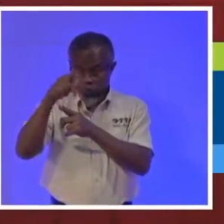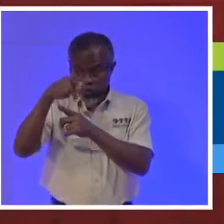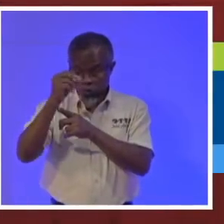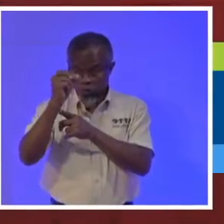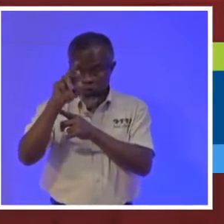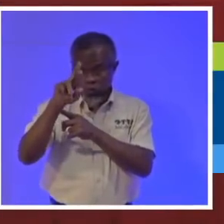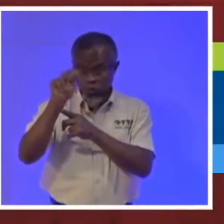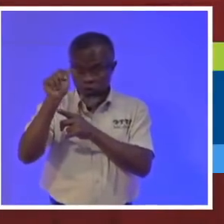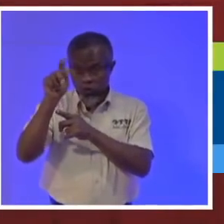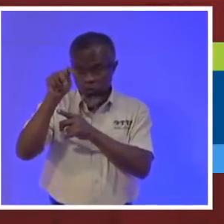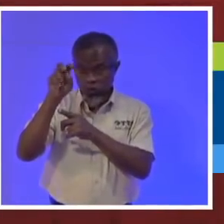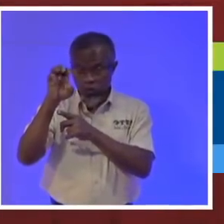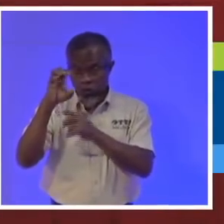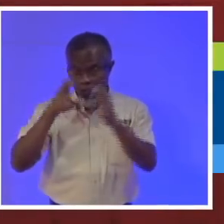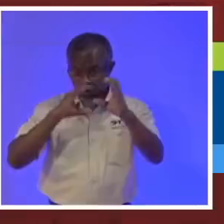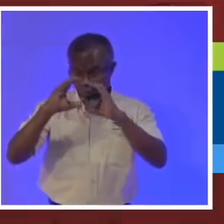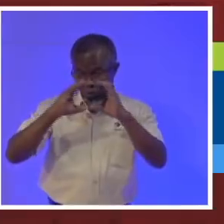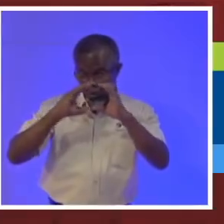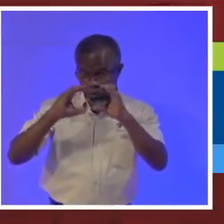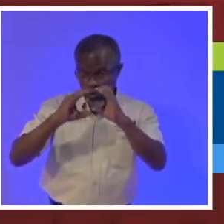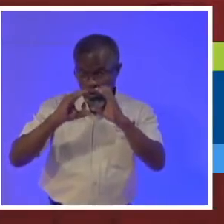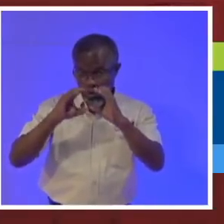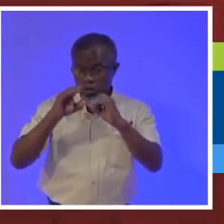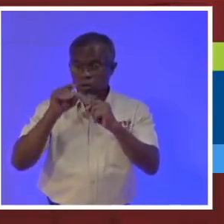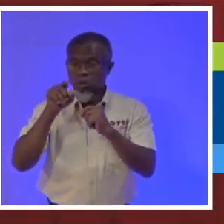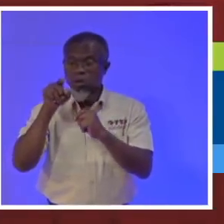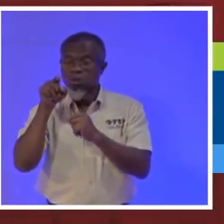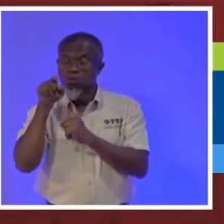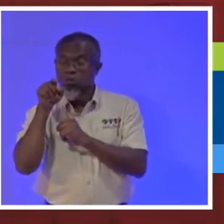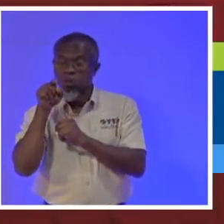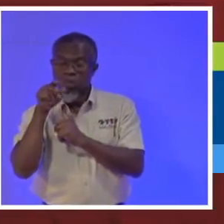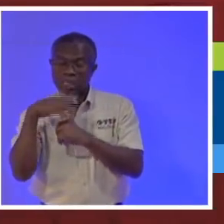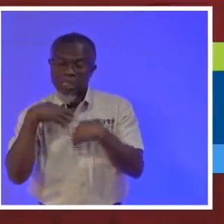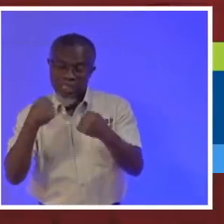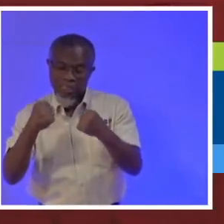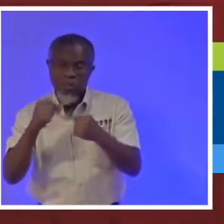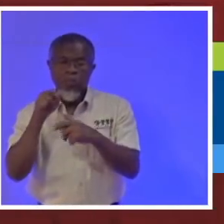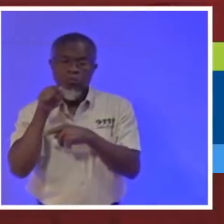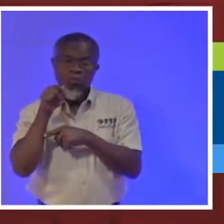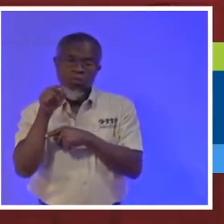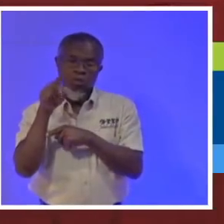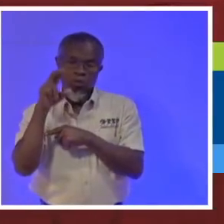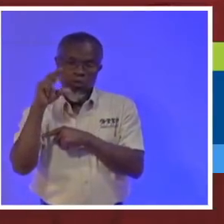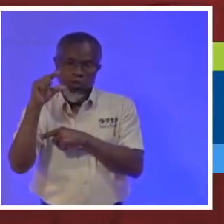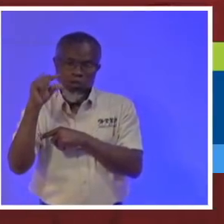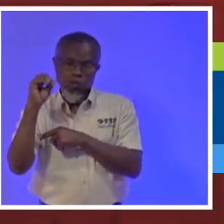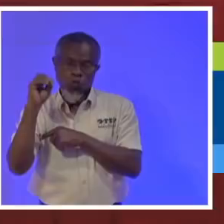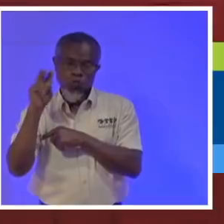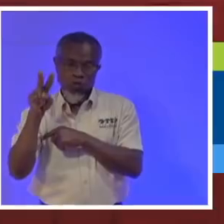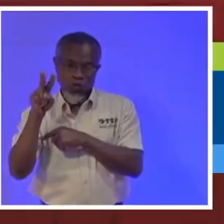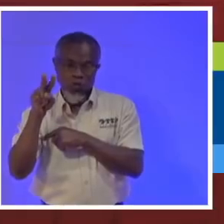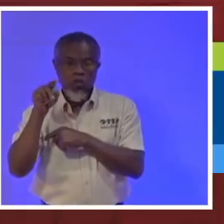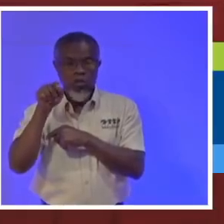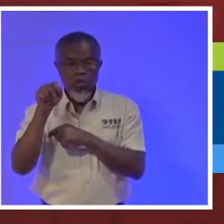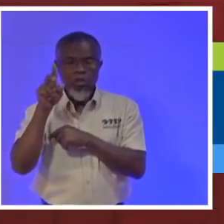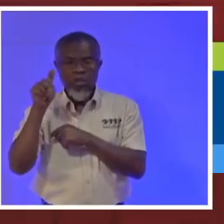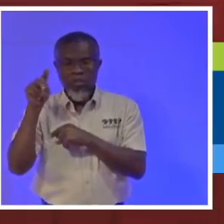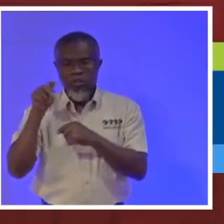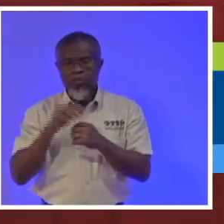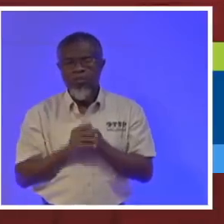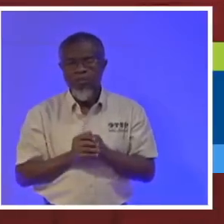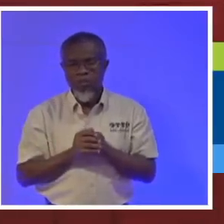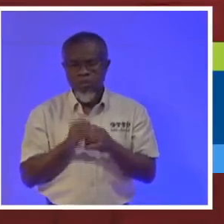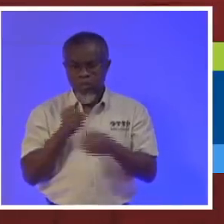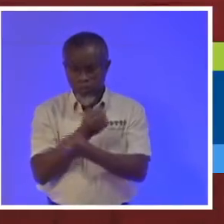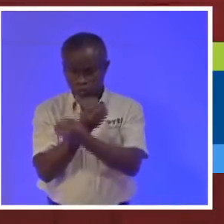corporatecommunications@health.gov.tt. We move to another question. Has the Ministry of Health been contacted with respect to the reopening of the beaches in